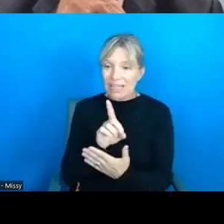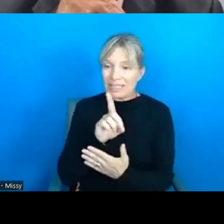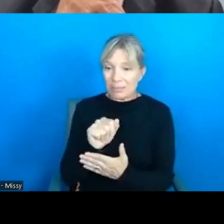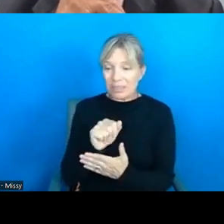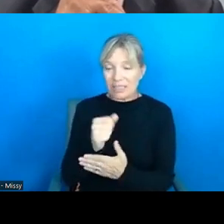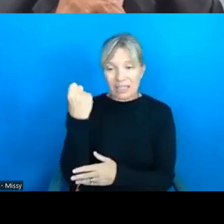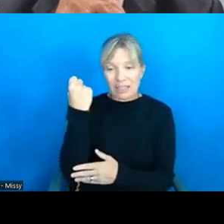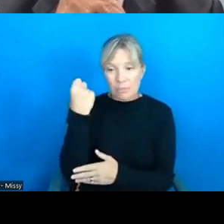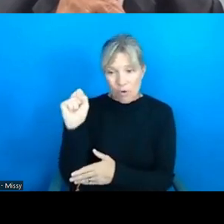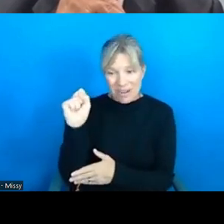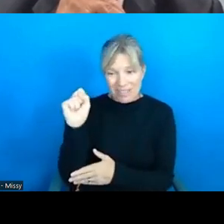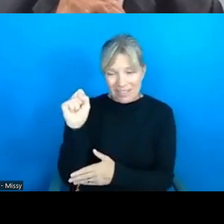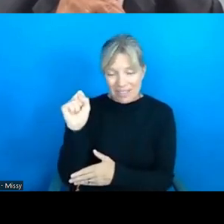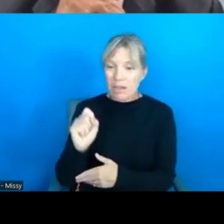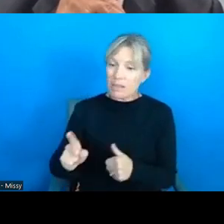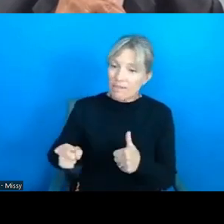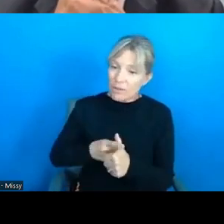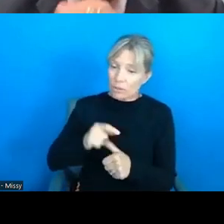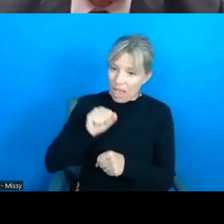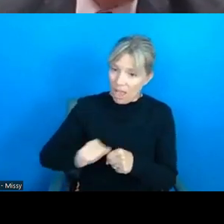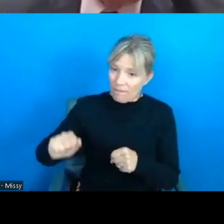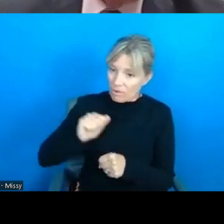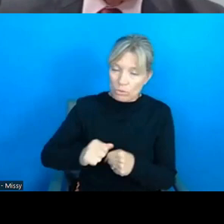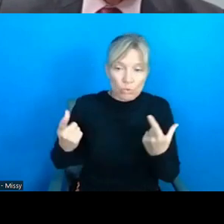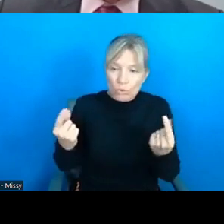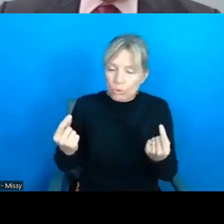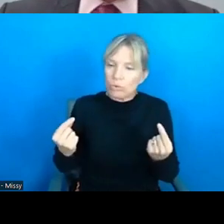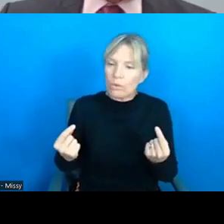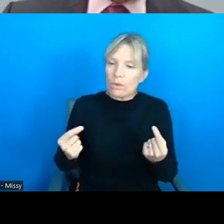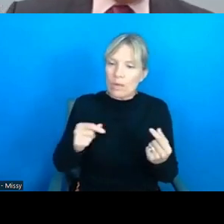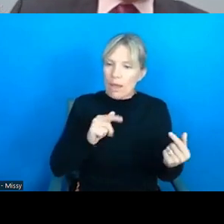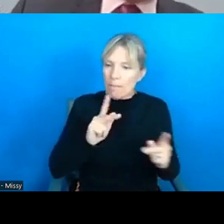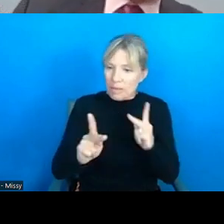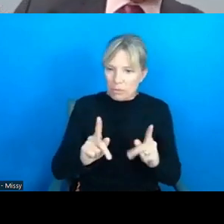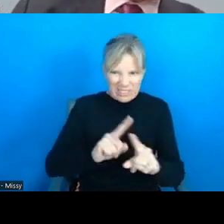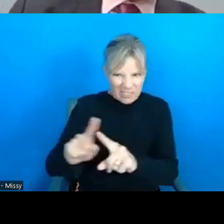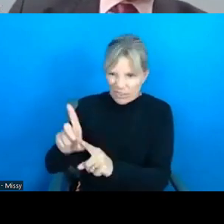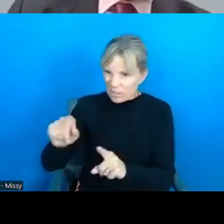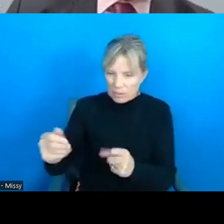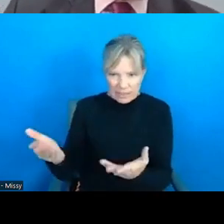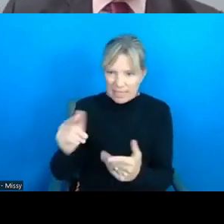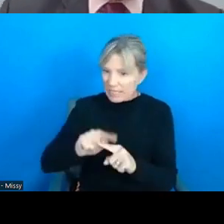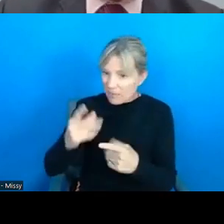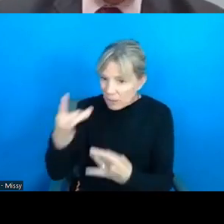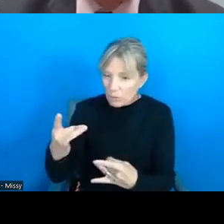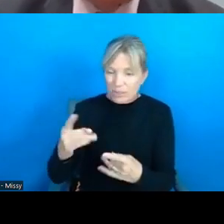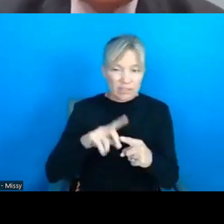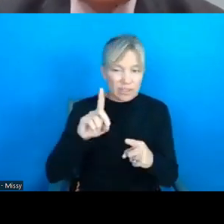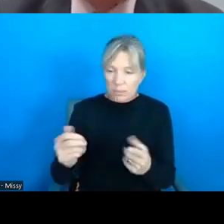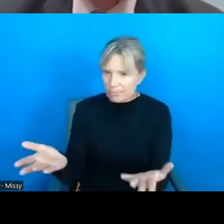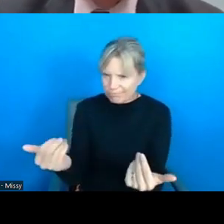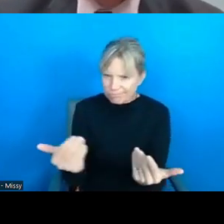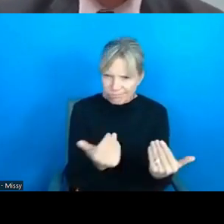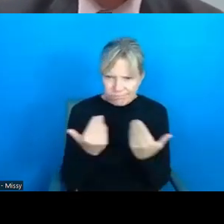movement. Our initial efforts were to engage people with all types of interest in disability. So,